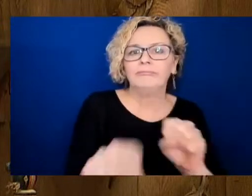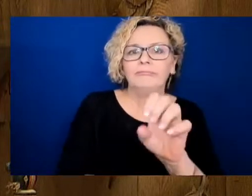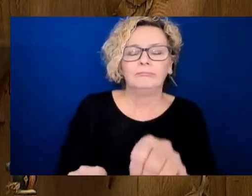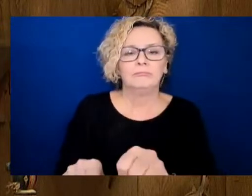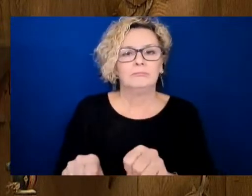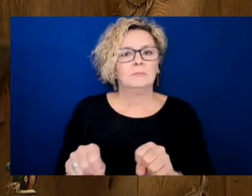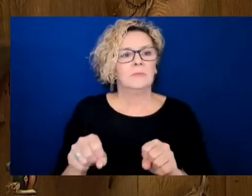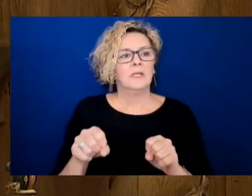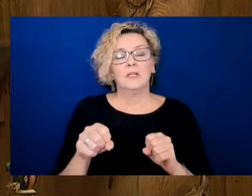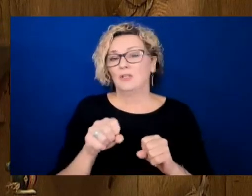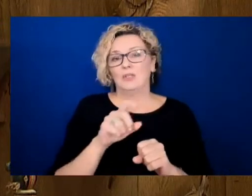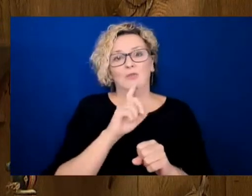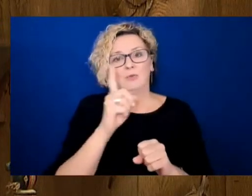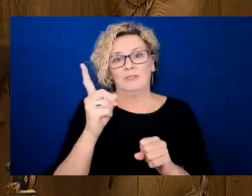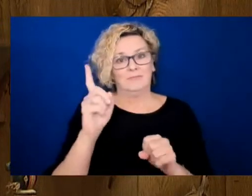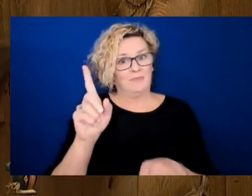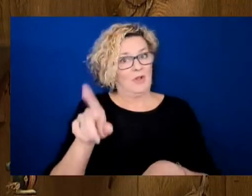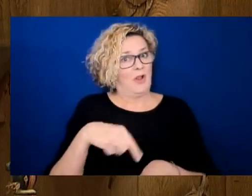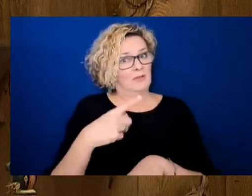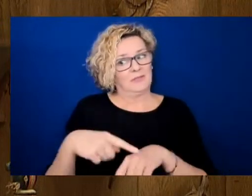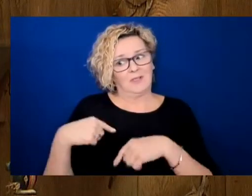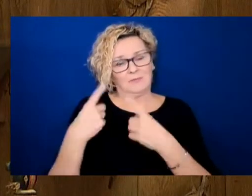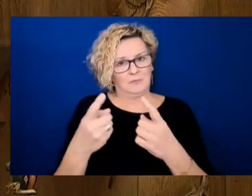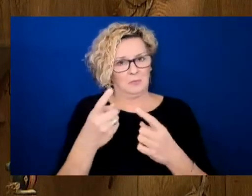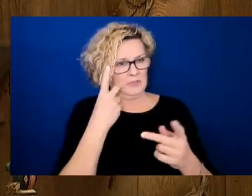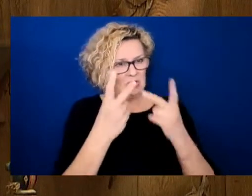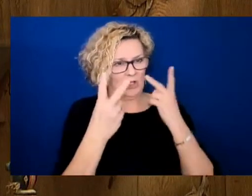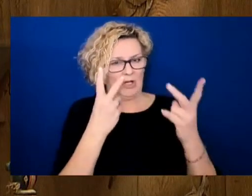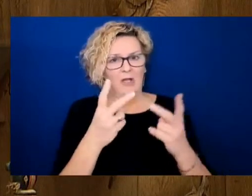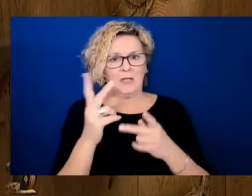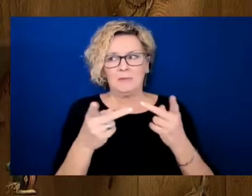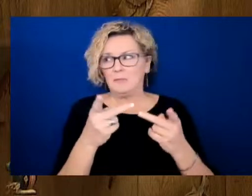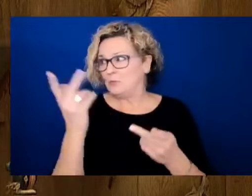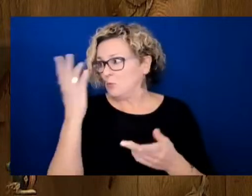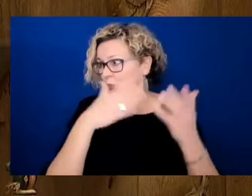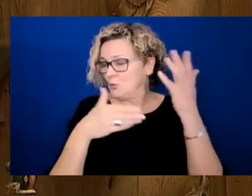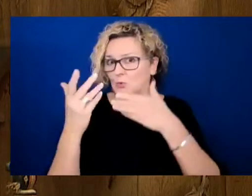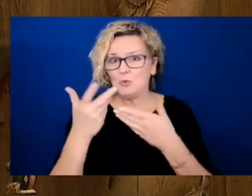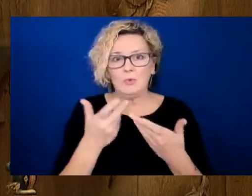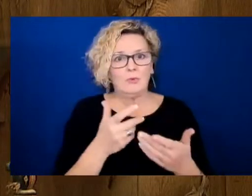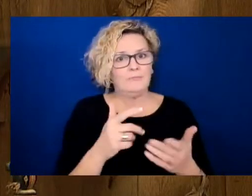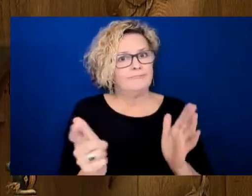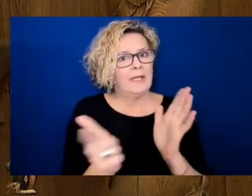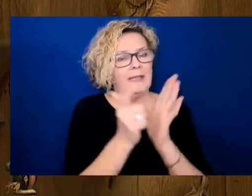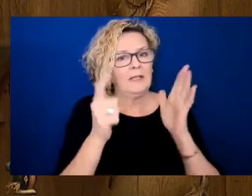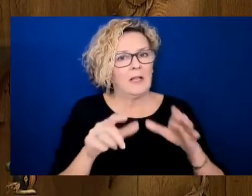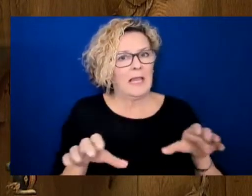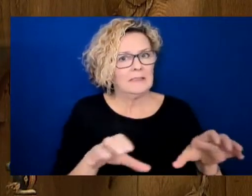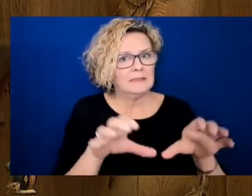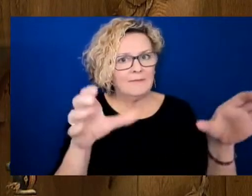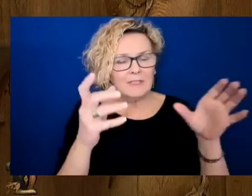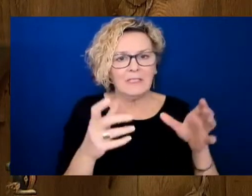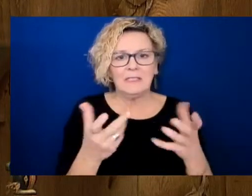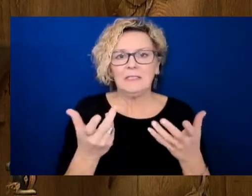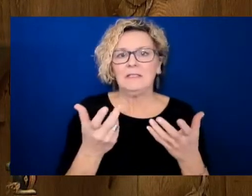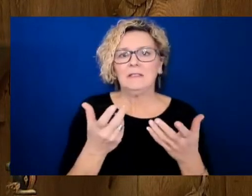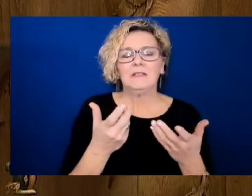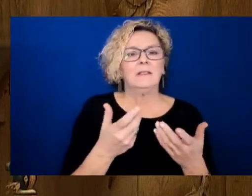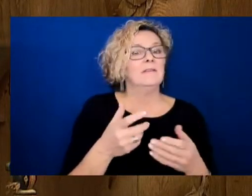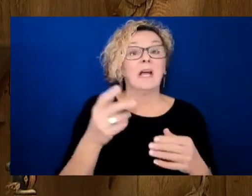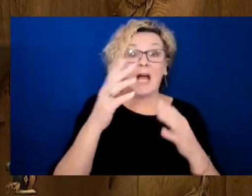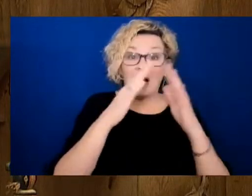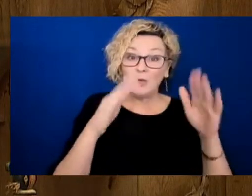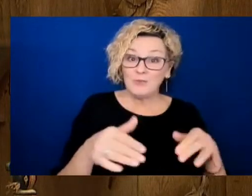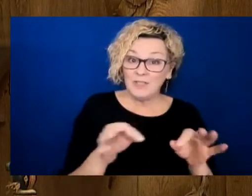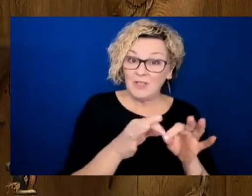long, we also saw the proceeds of illegal activity parked in BC's real estate market. Housing costs went up, and in